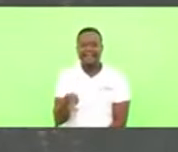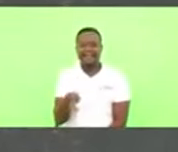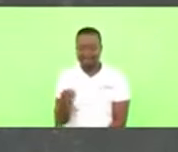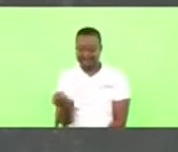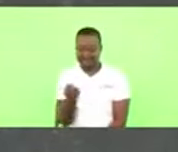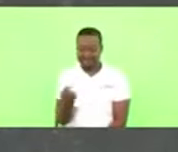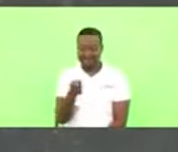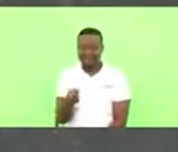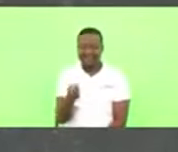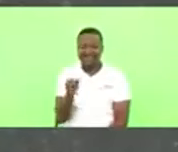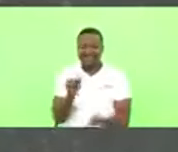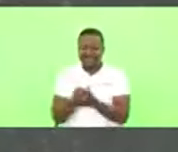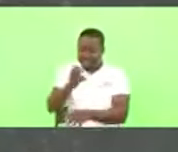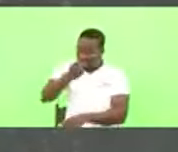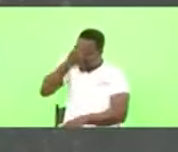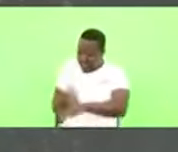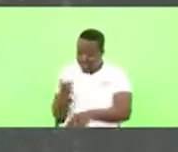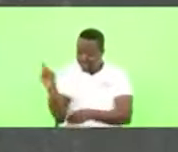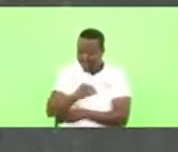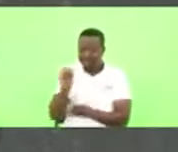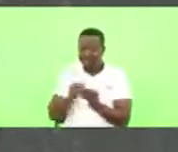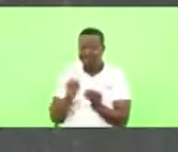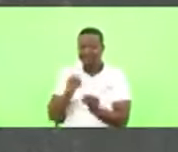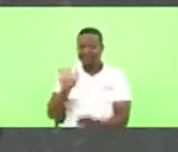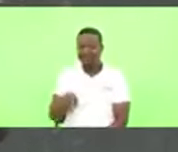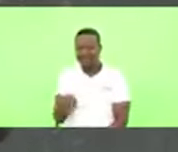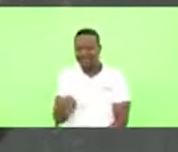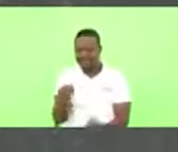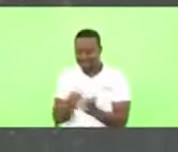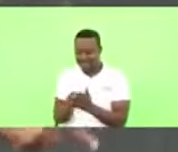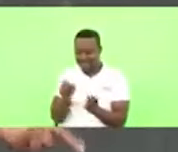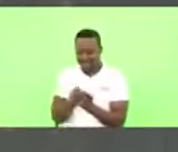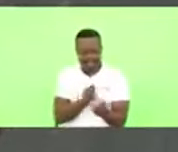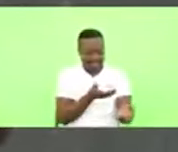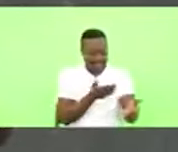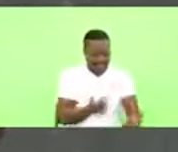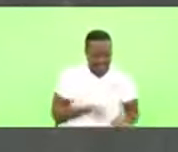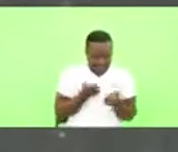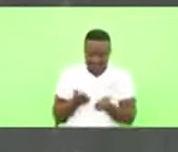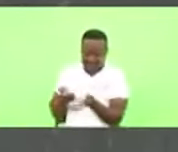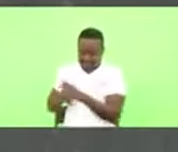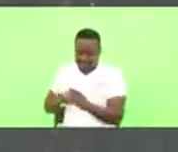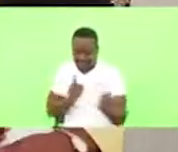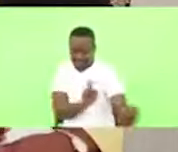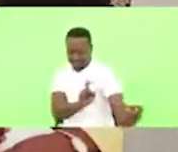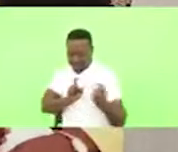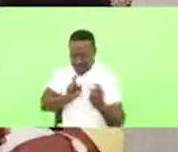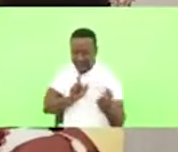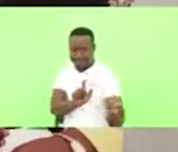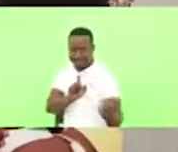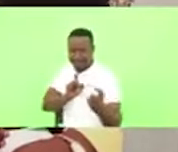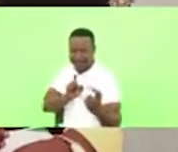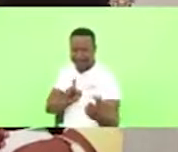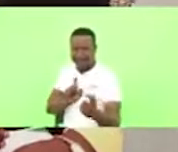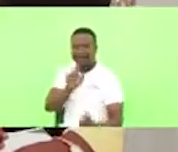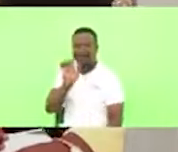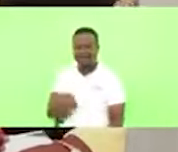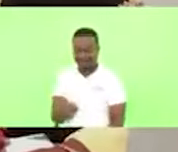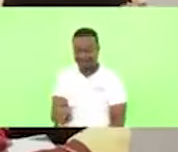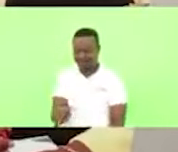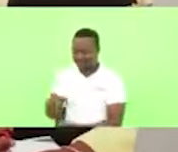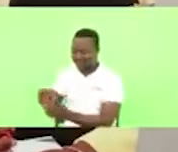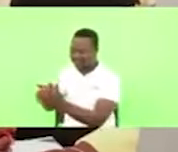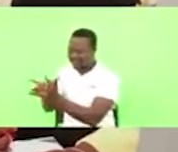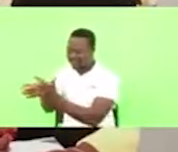It was the most difficult day of the battle between life and death. The day between his death